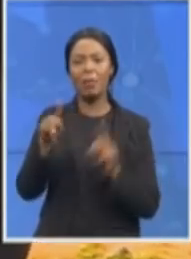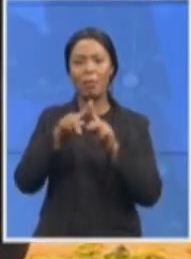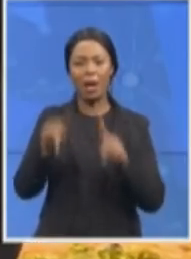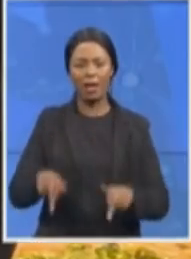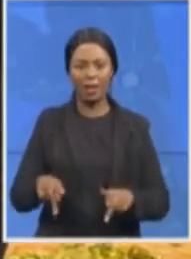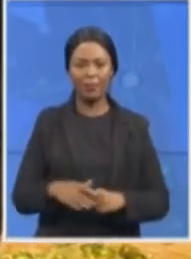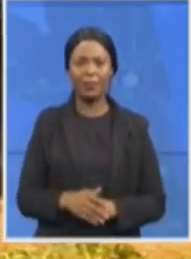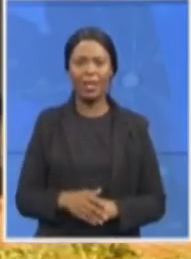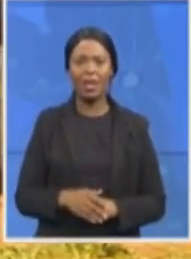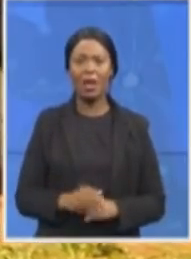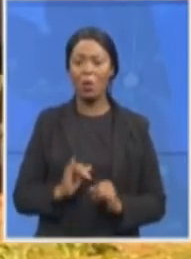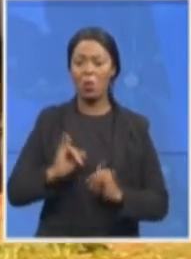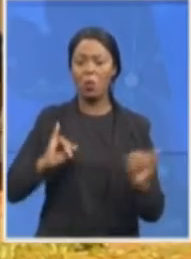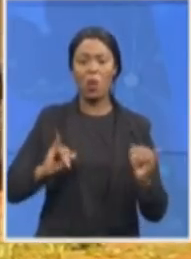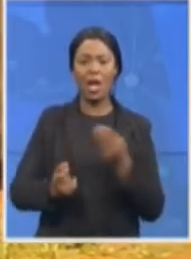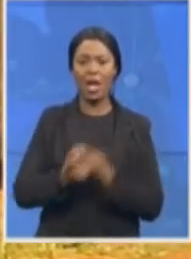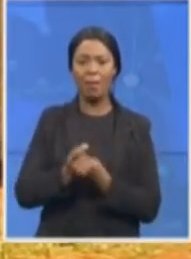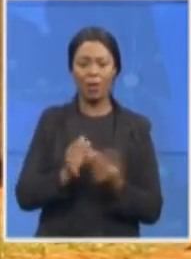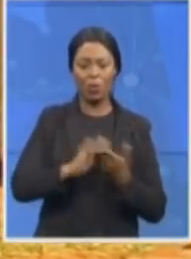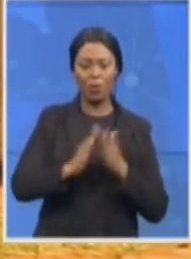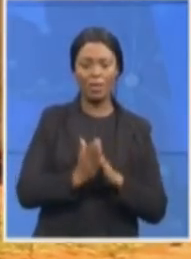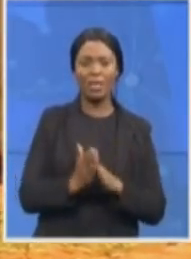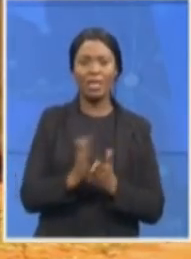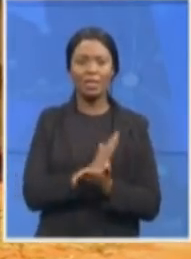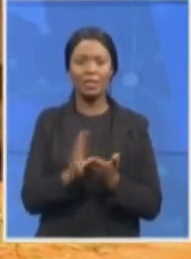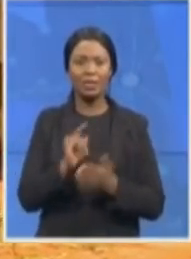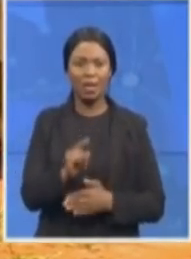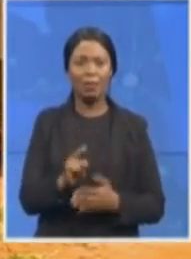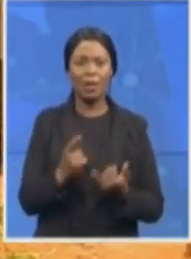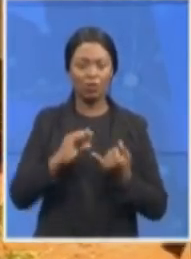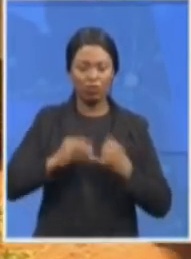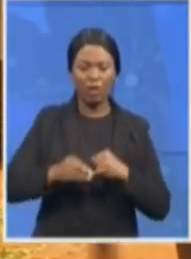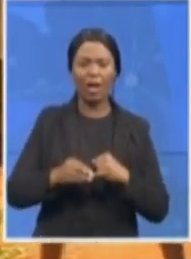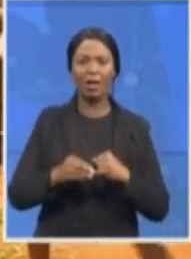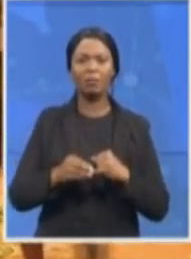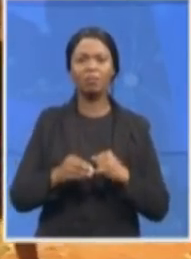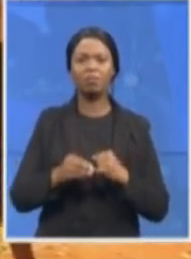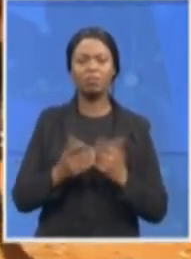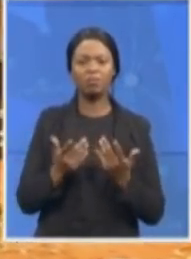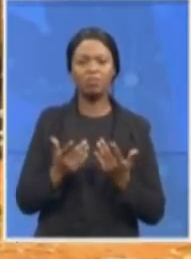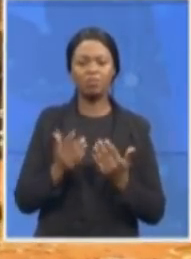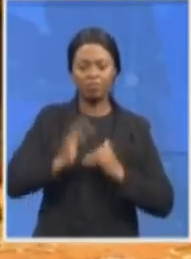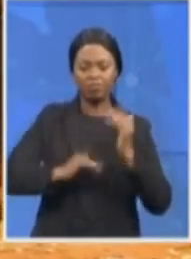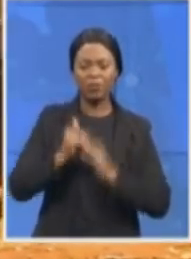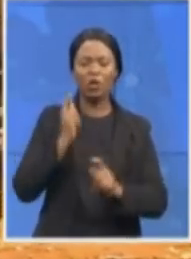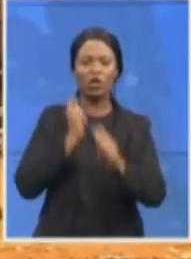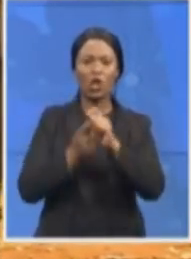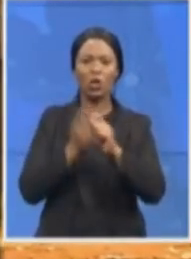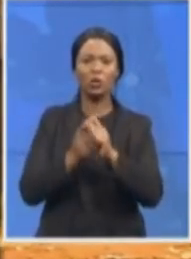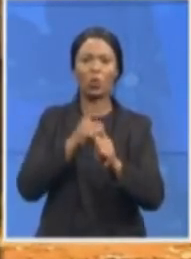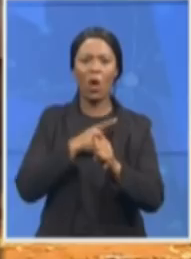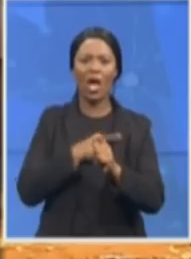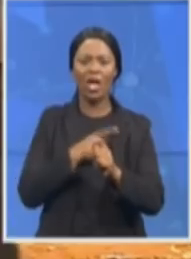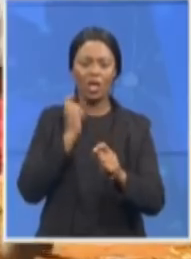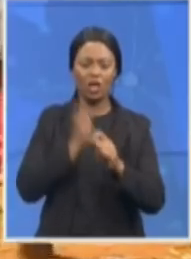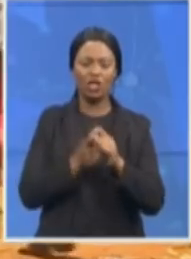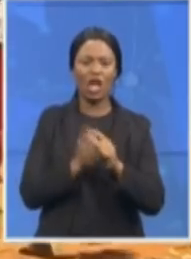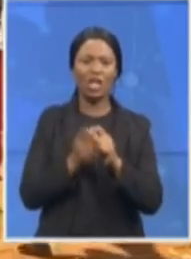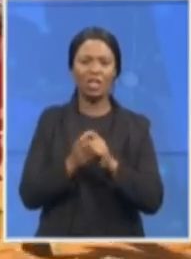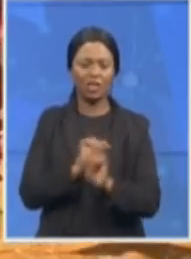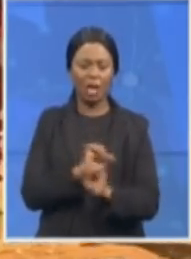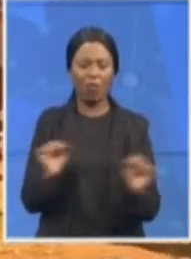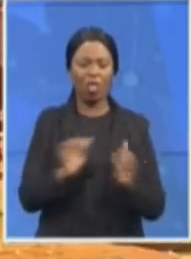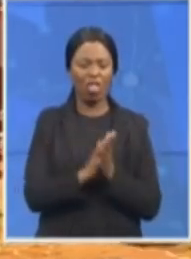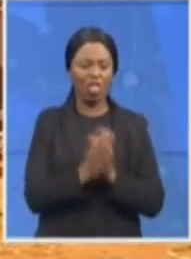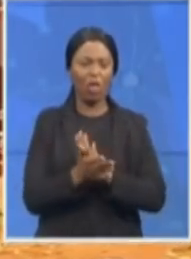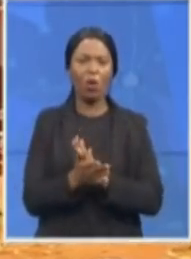community members trying to rebuild one of the shacks that was destroyed. One of the community members shacks destroyed. It's a young